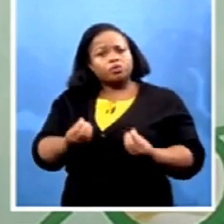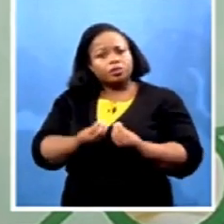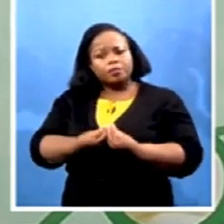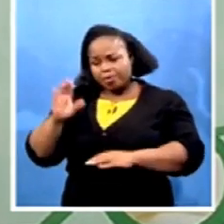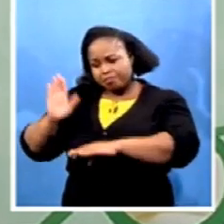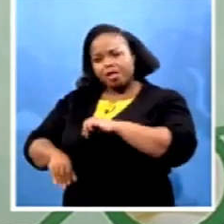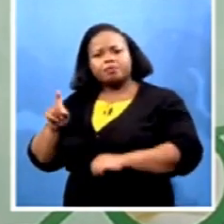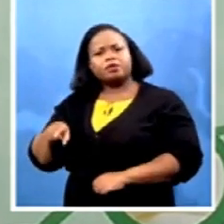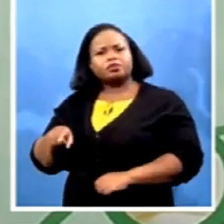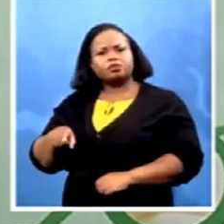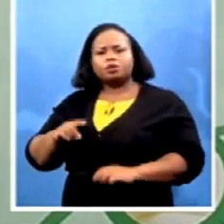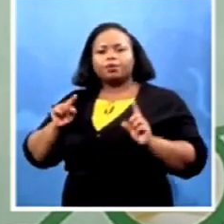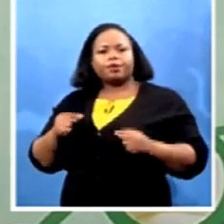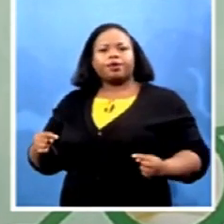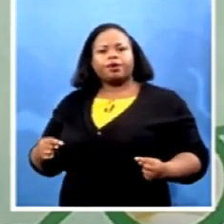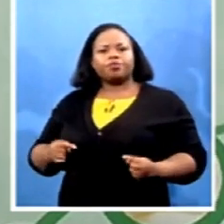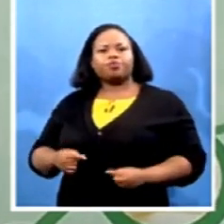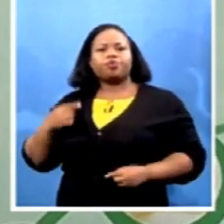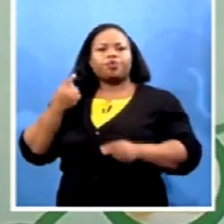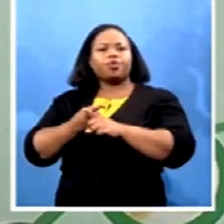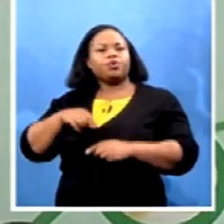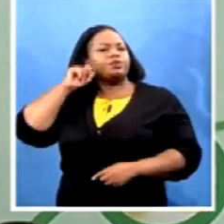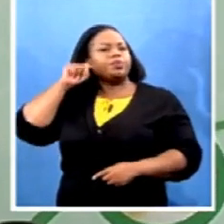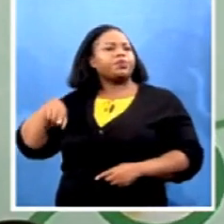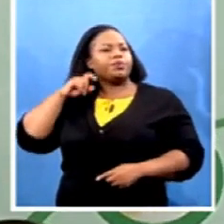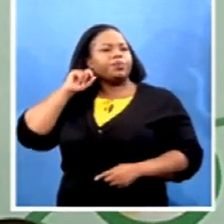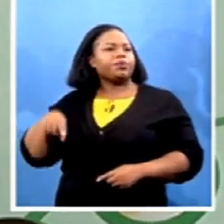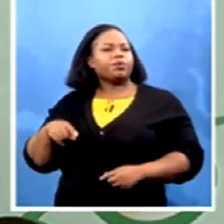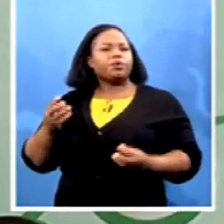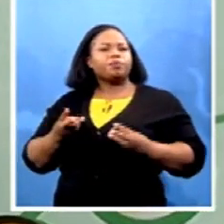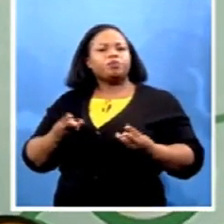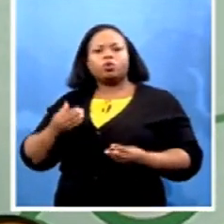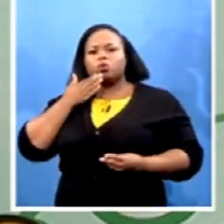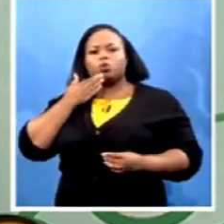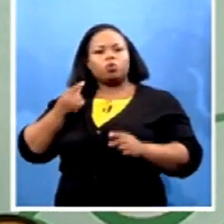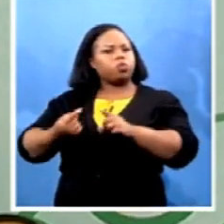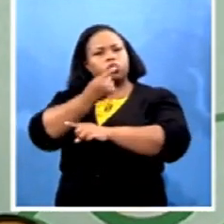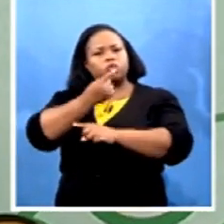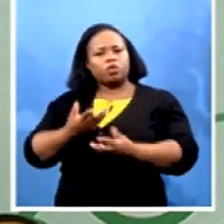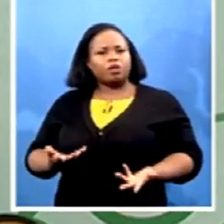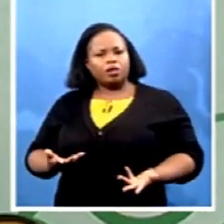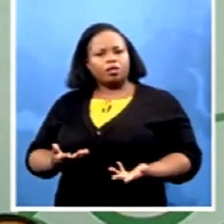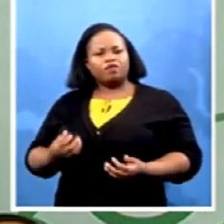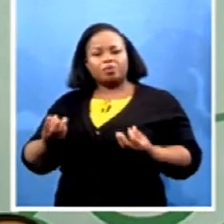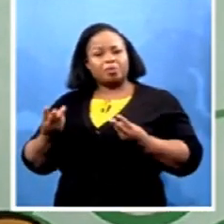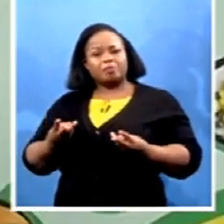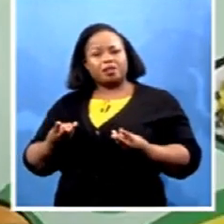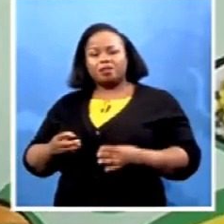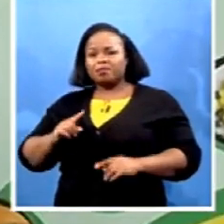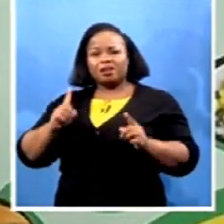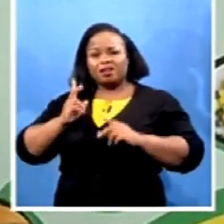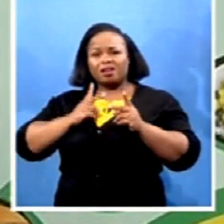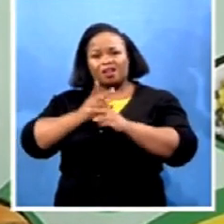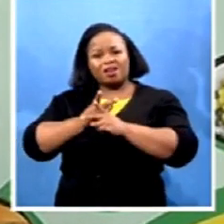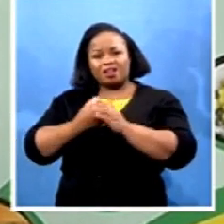time, deploy people to serve the interests of the vast majority of our people. But at the center of that process, you find people